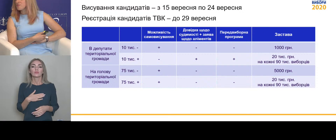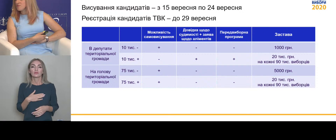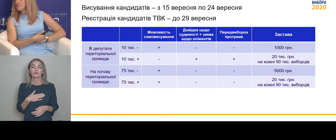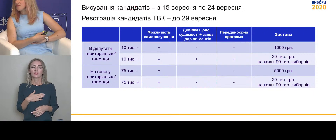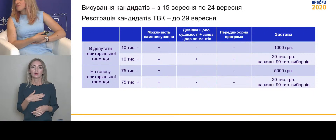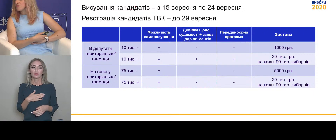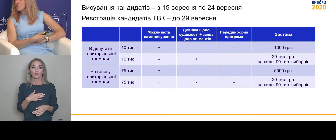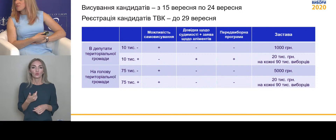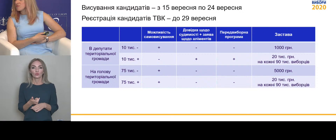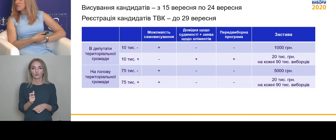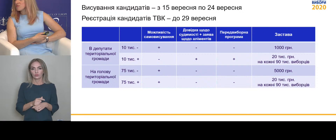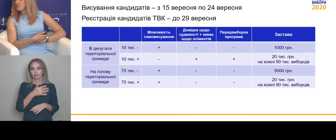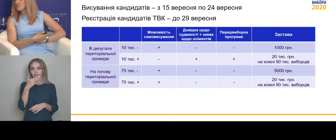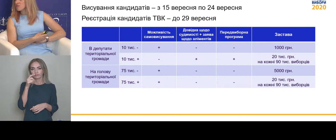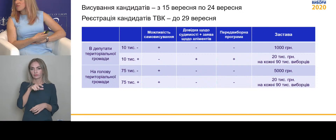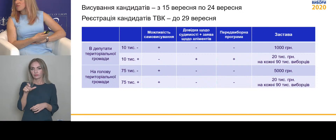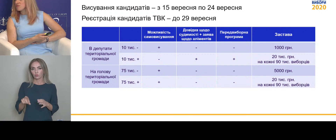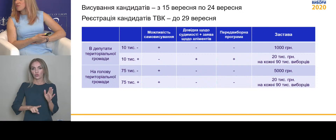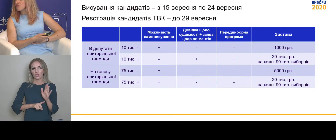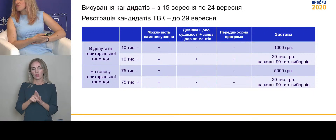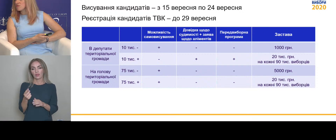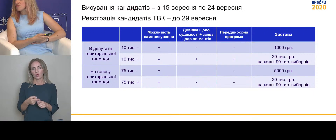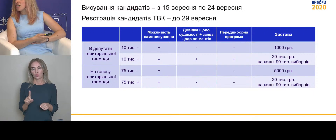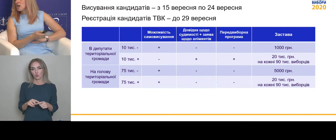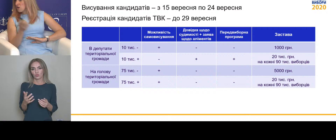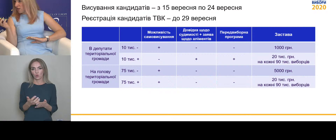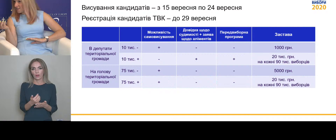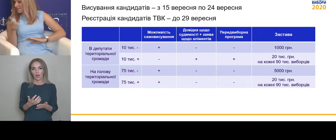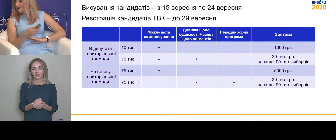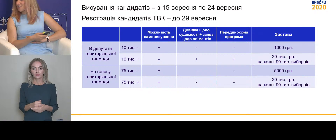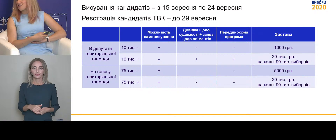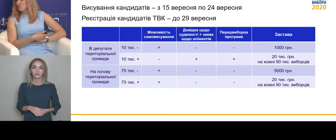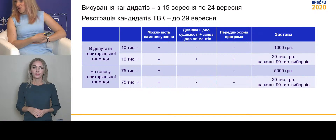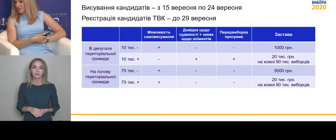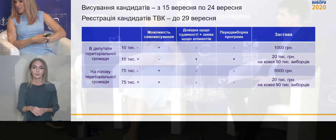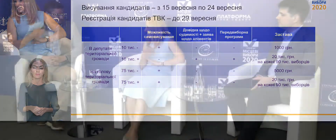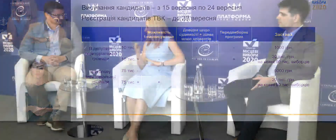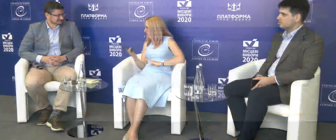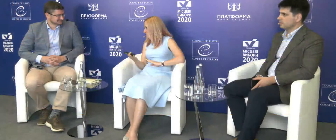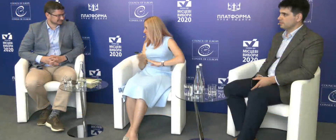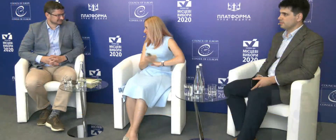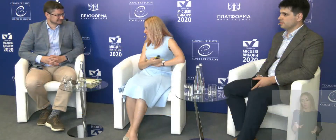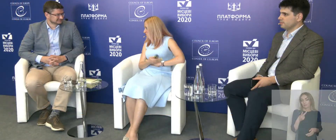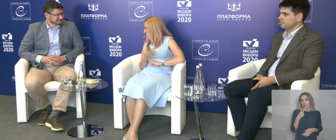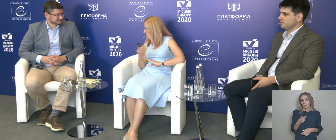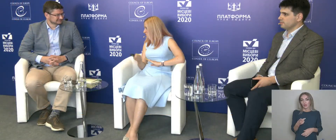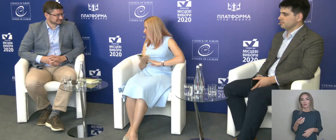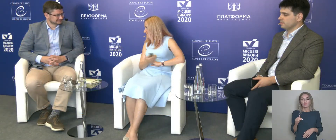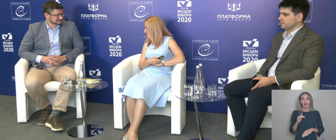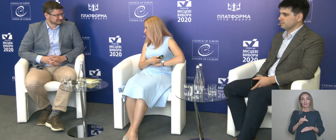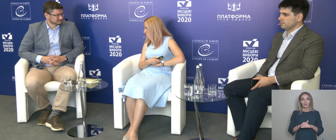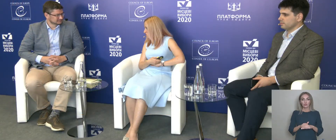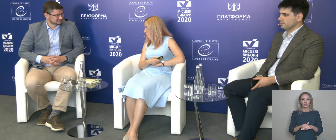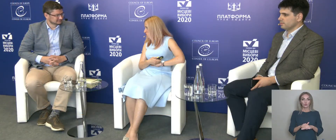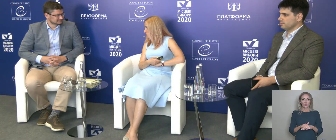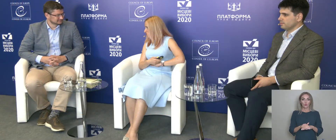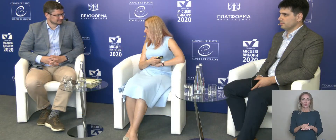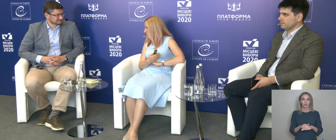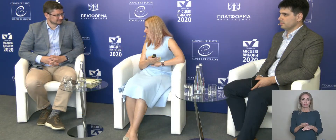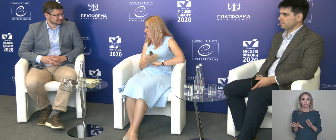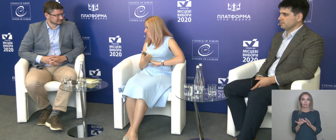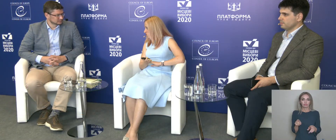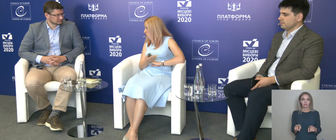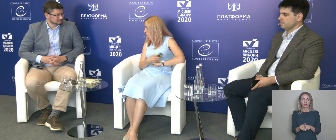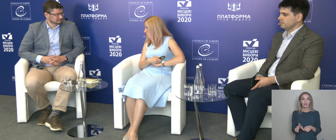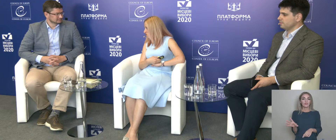haven't received any results. We spoke about that. A lot of people started making money on that, actually. Indeed. And everything